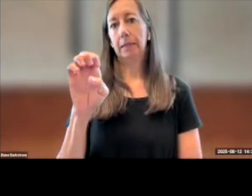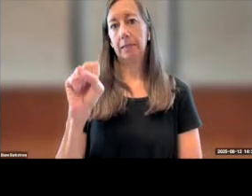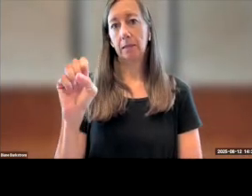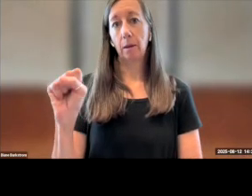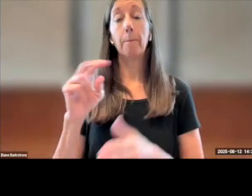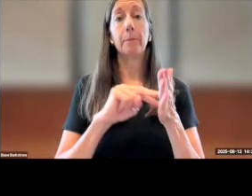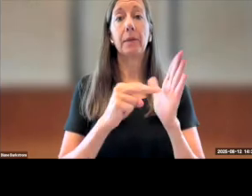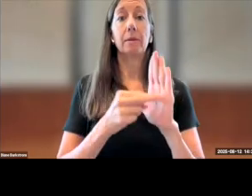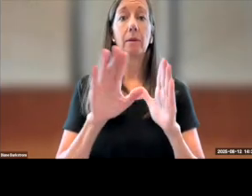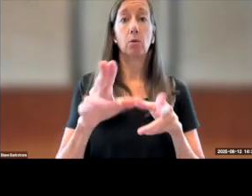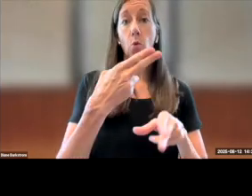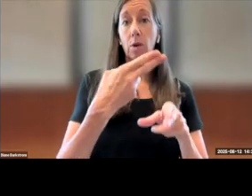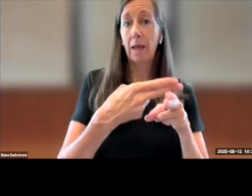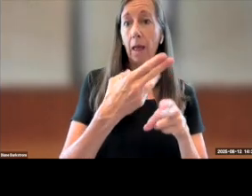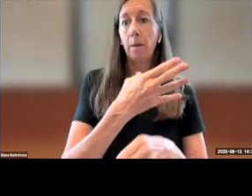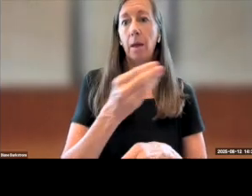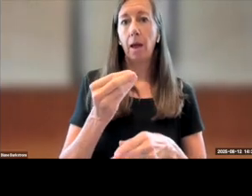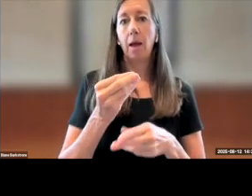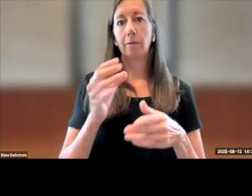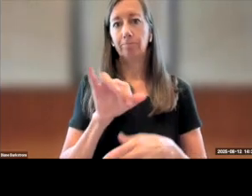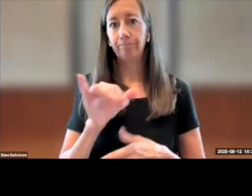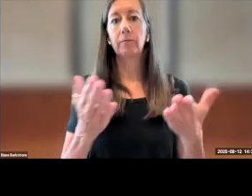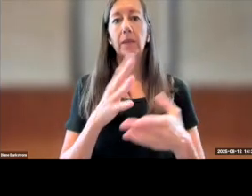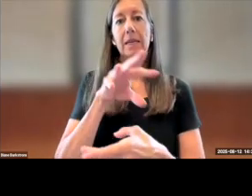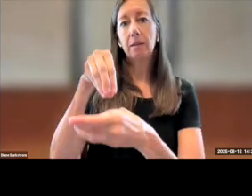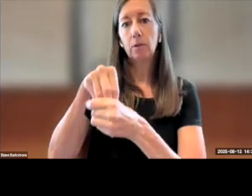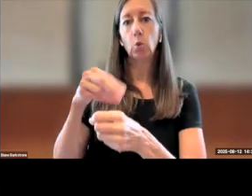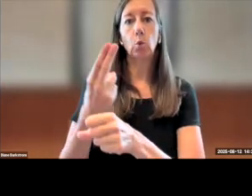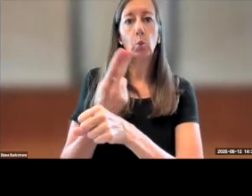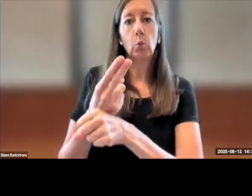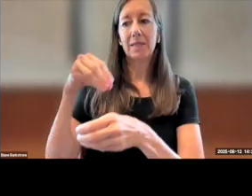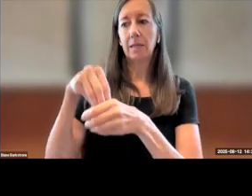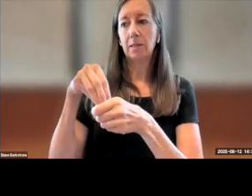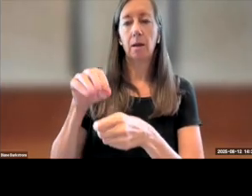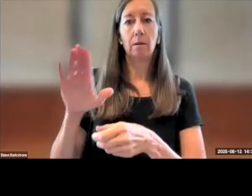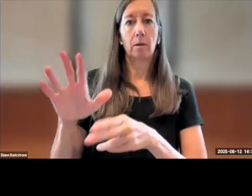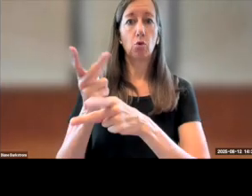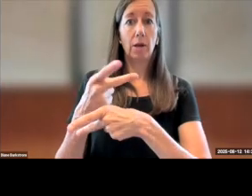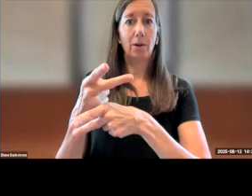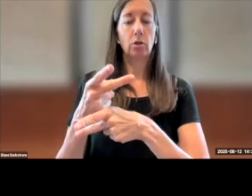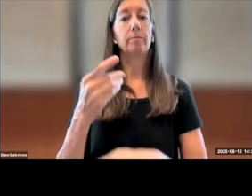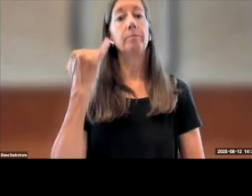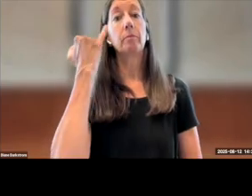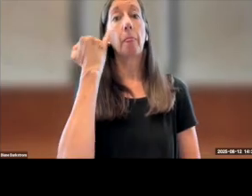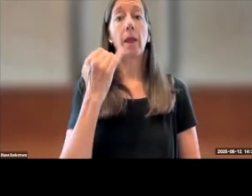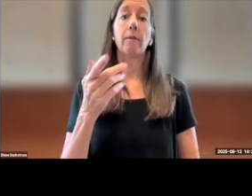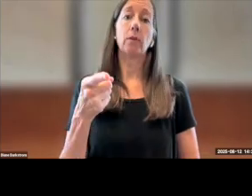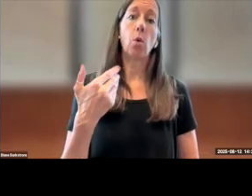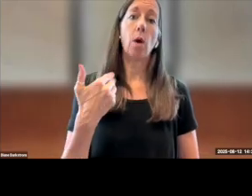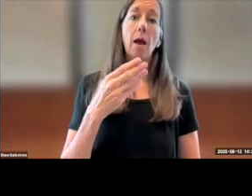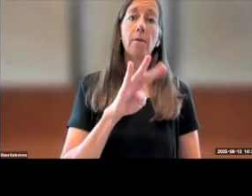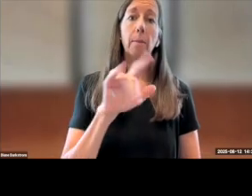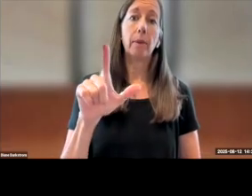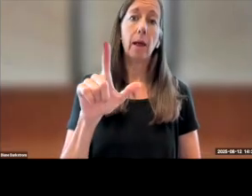inside of the production. So let's just say you have a playbill, your name and likeness is going to be on